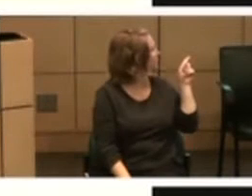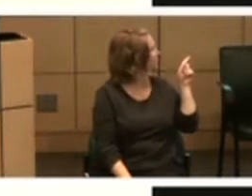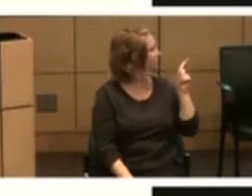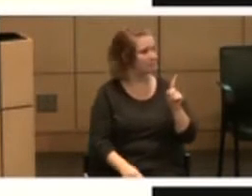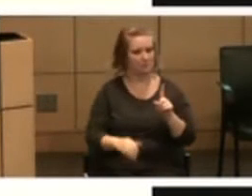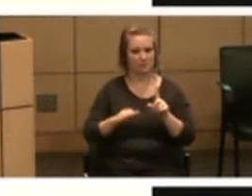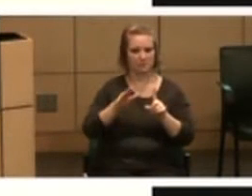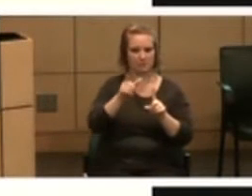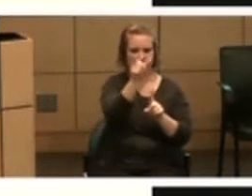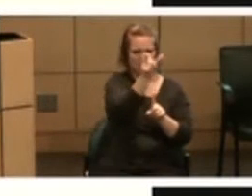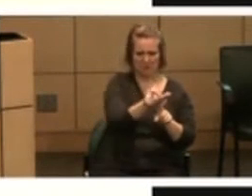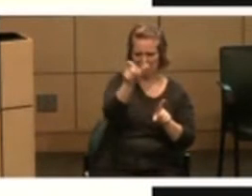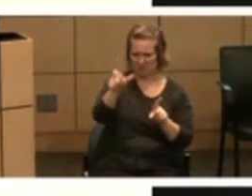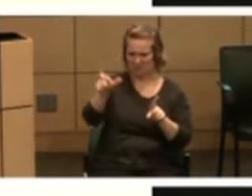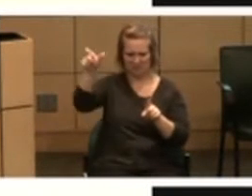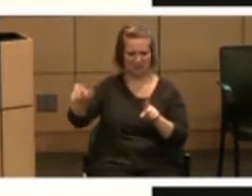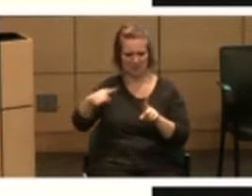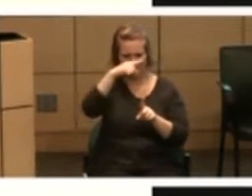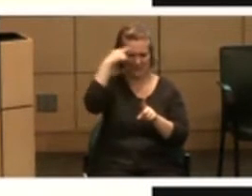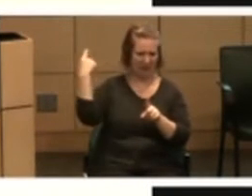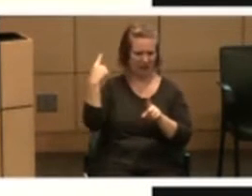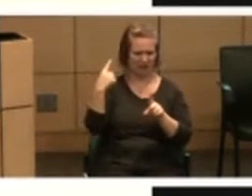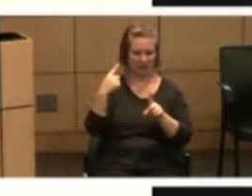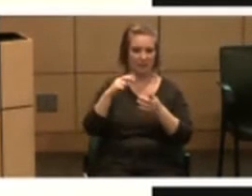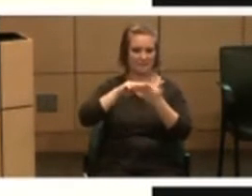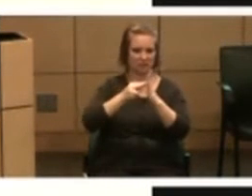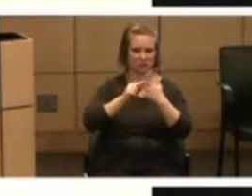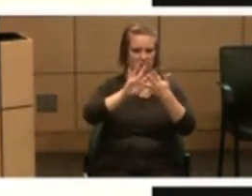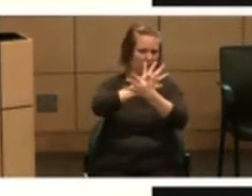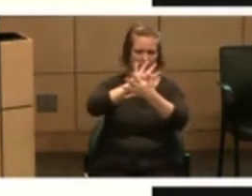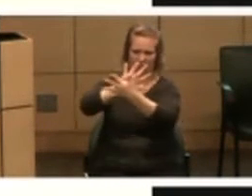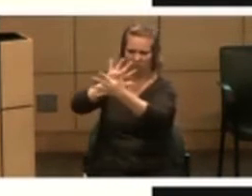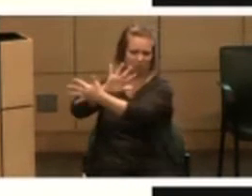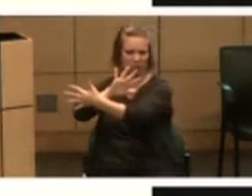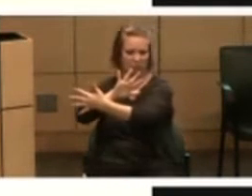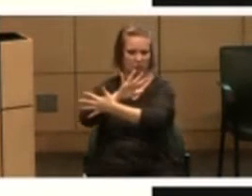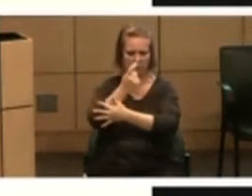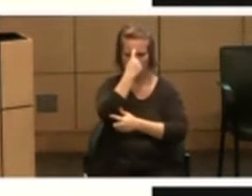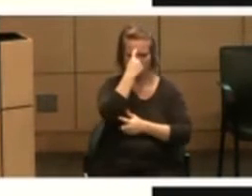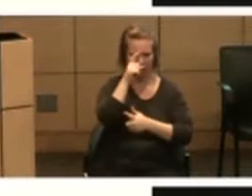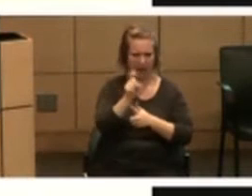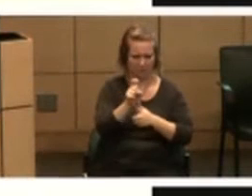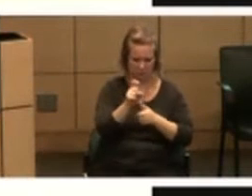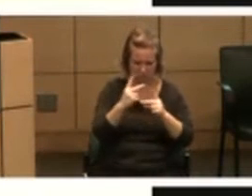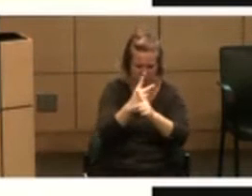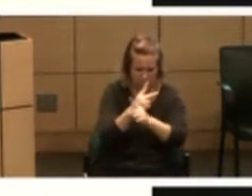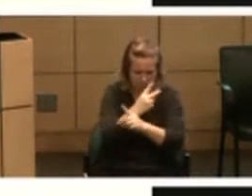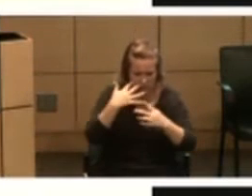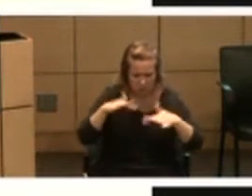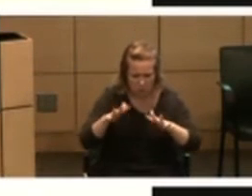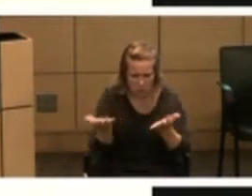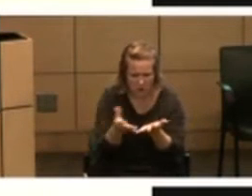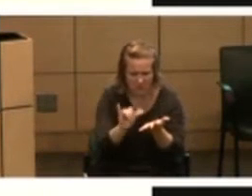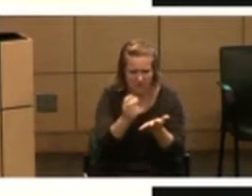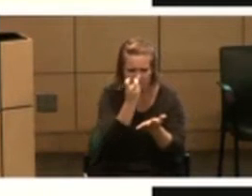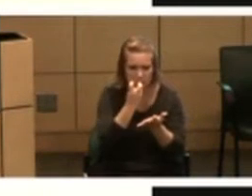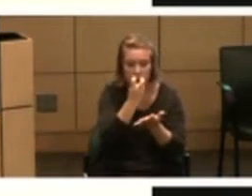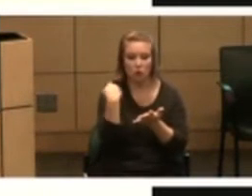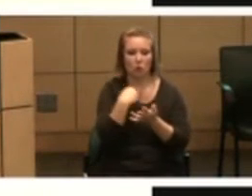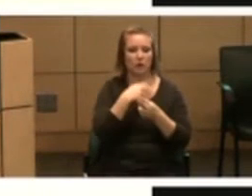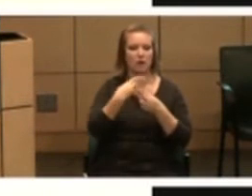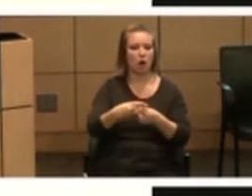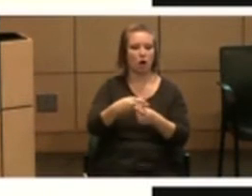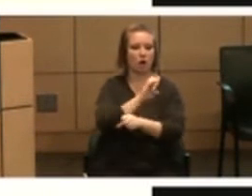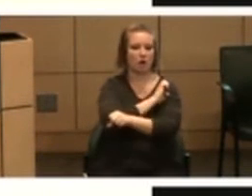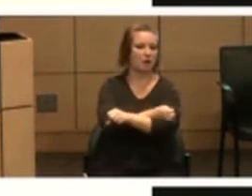by these blacked out bars. So this is the information that remains that the brain has to use to decode the sound. Okay? And we call this in our field